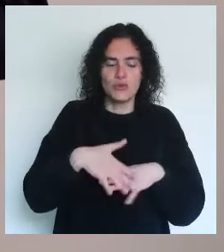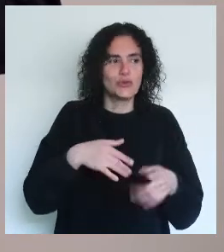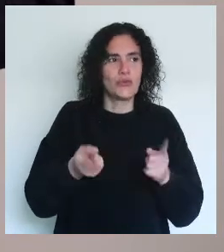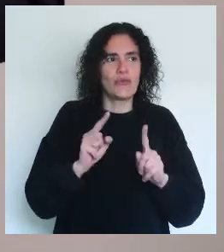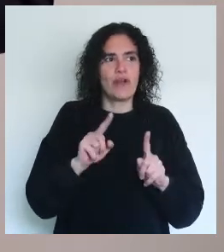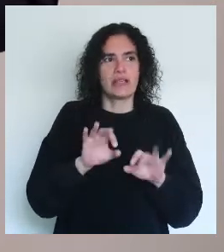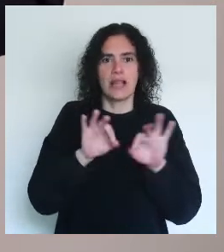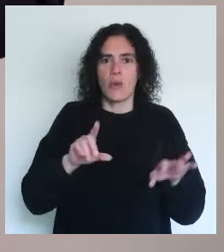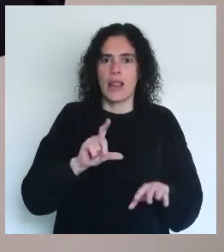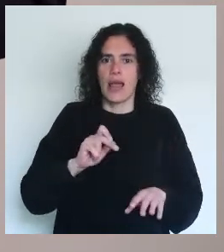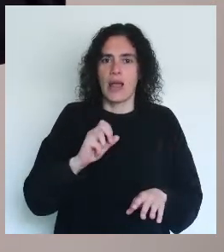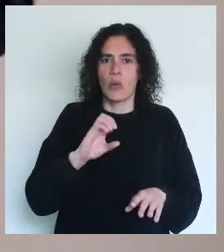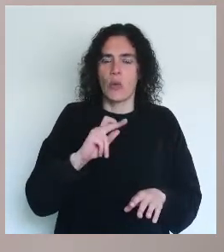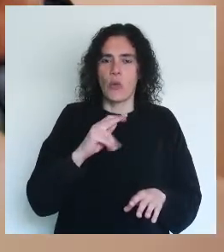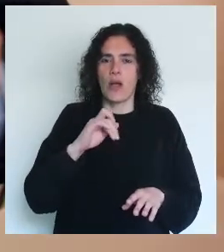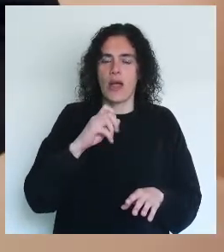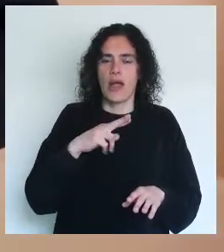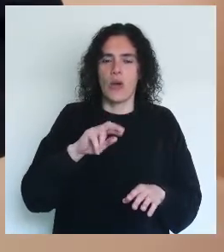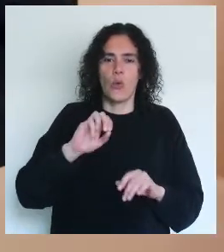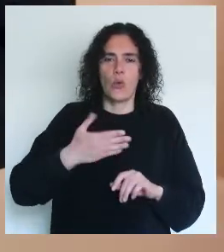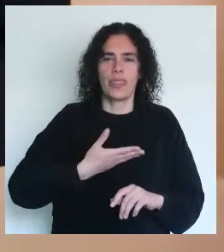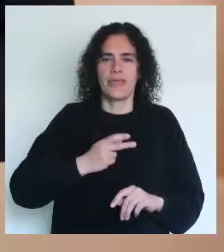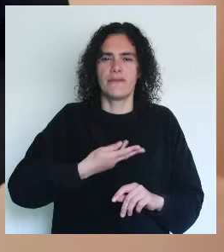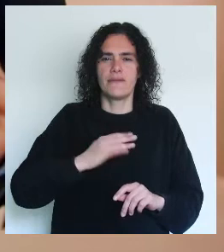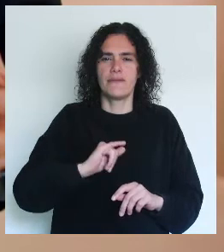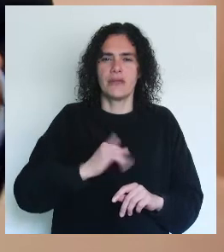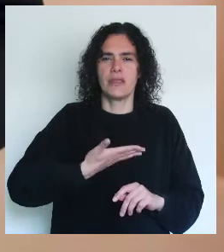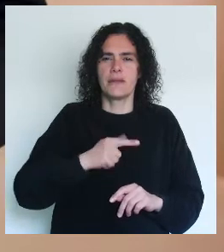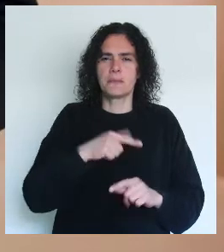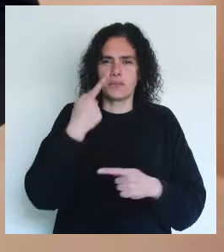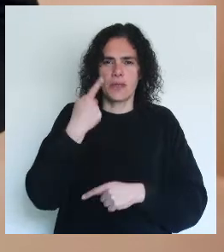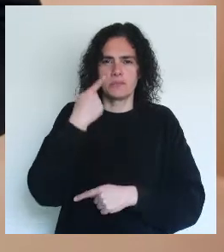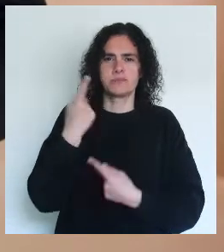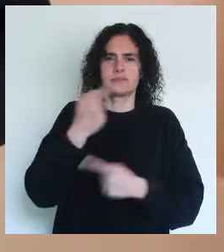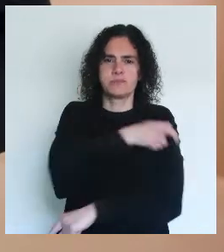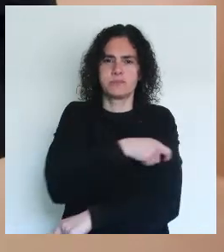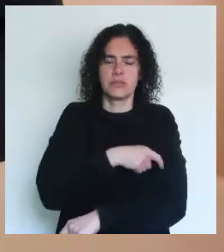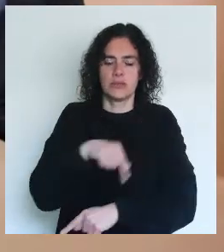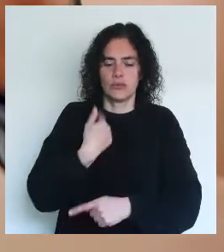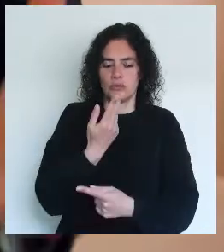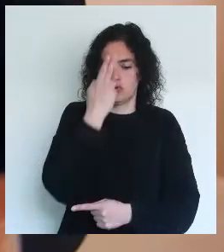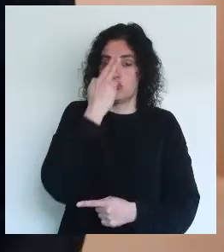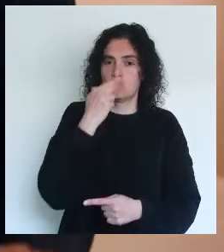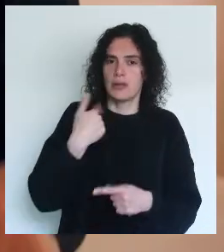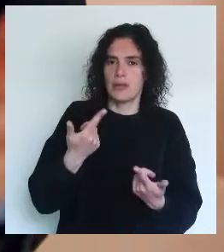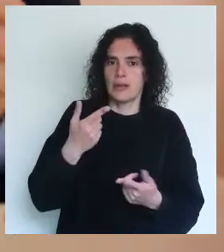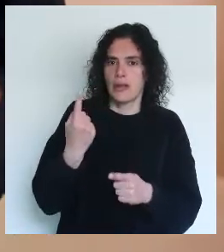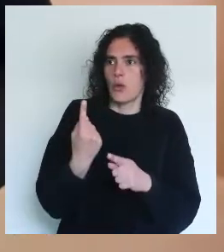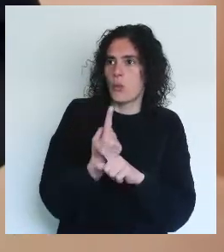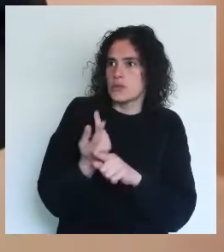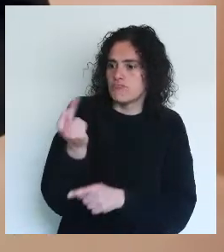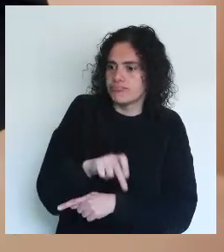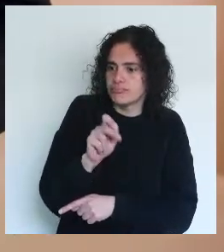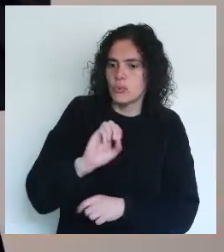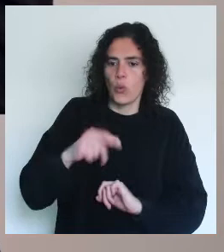do it like Delacroix or like David by representing an historical event